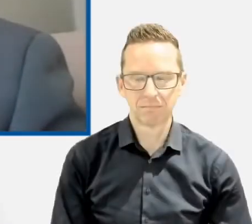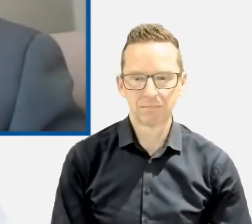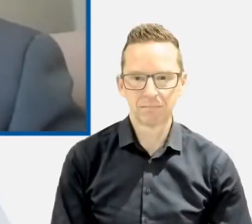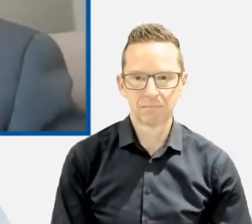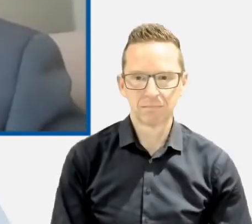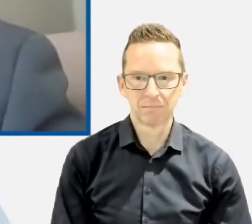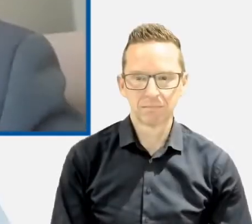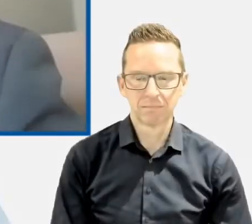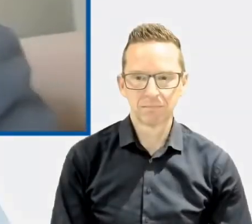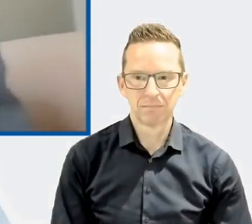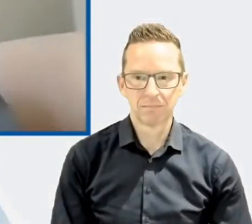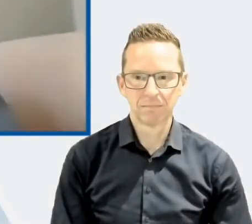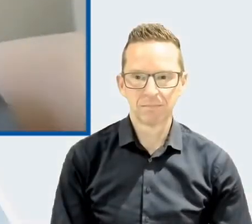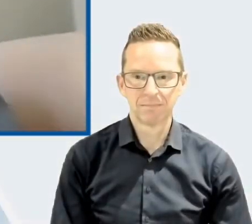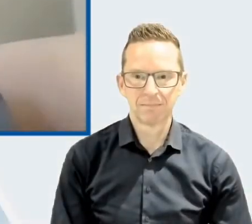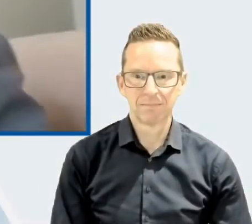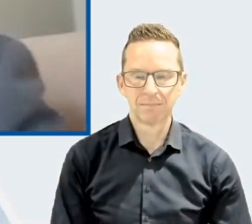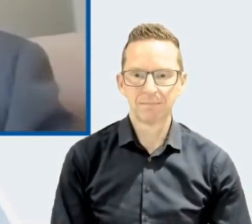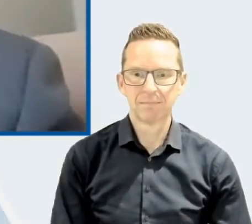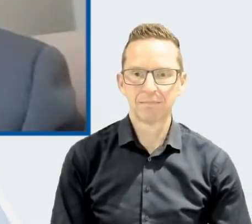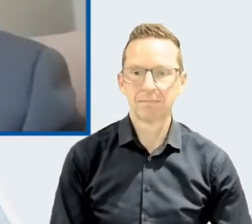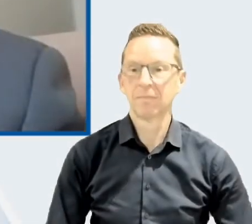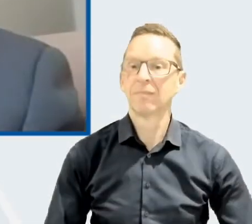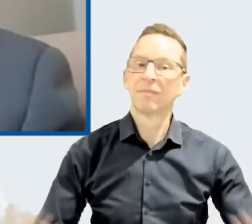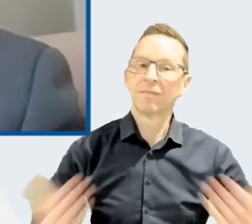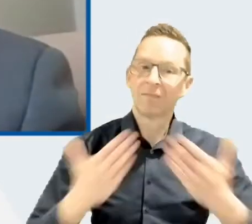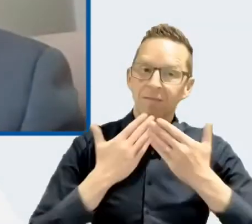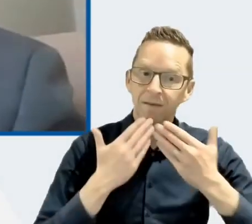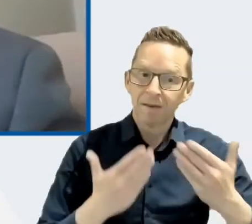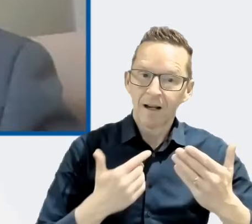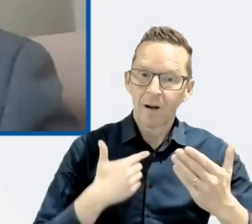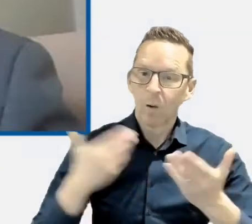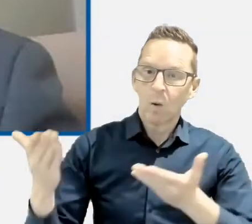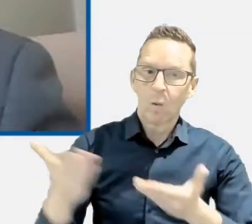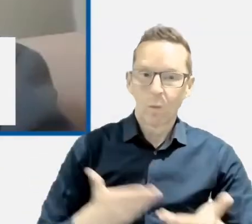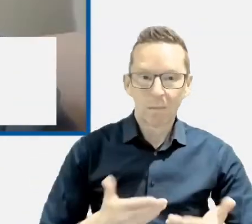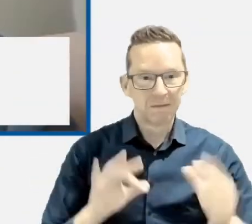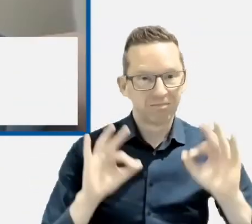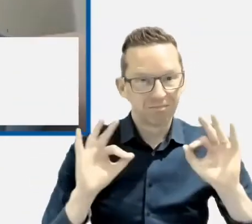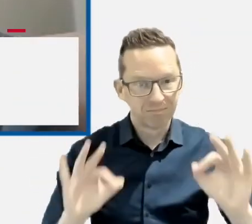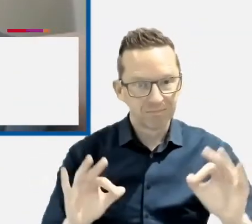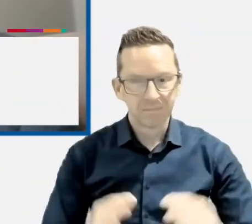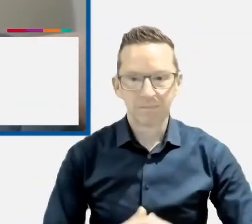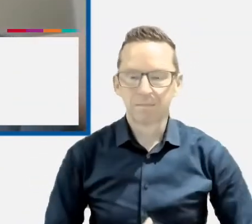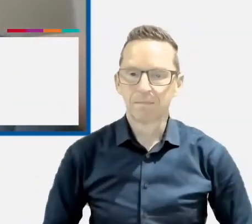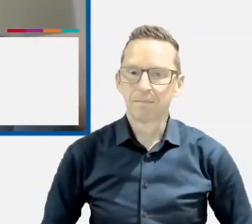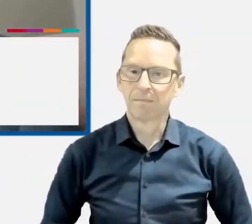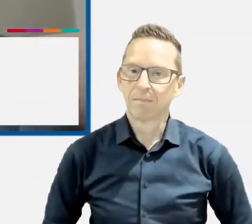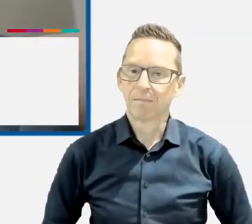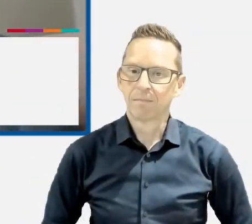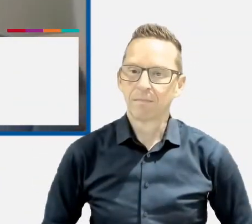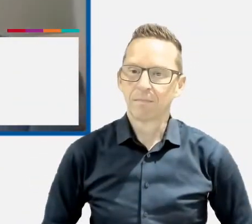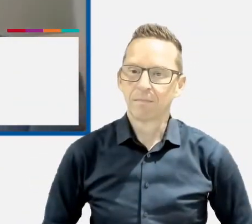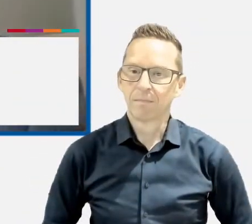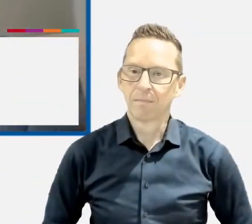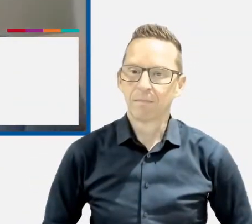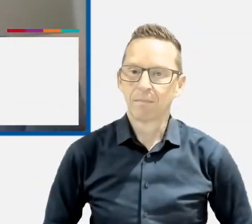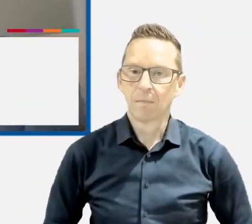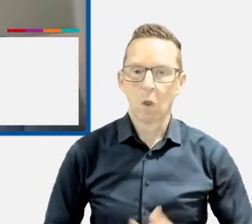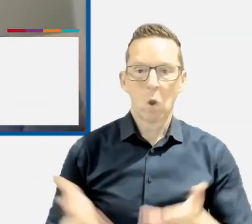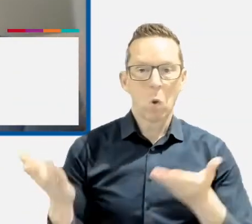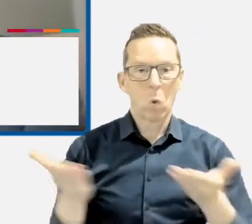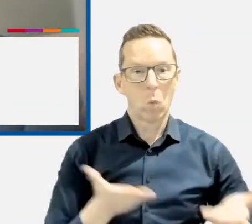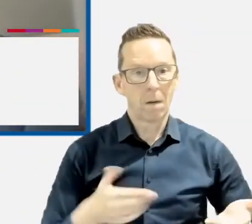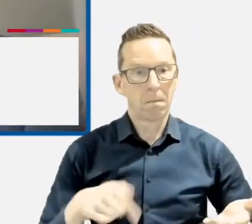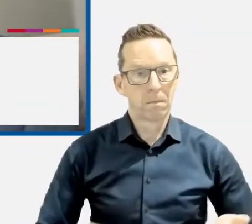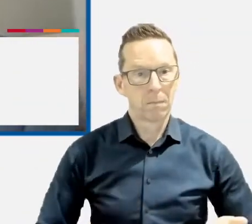Yes, thank you very much. Greetings to you all. Welcome to this session. And as Delali has